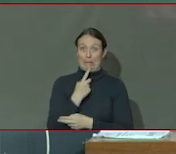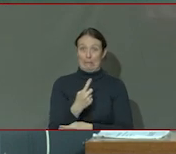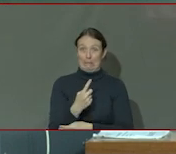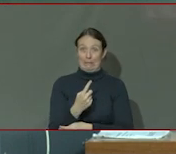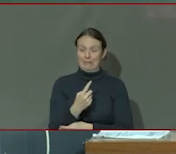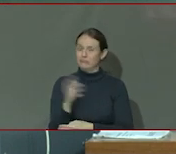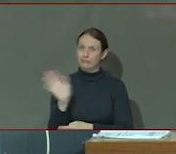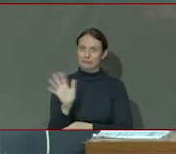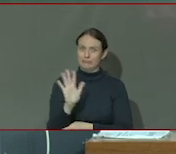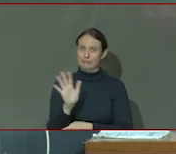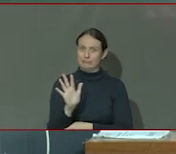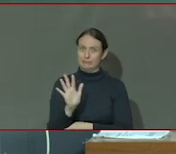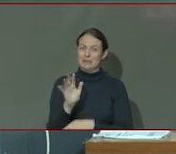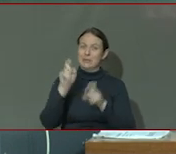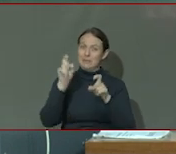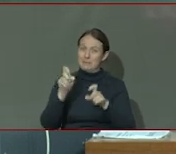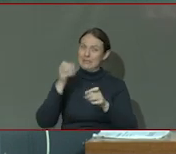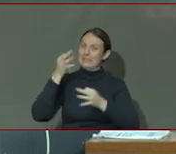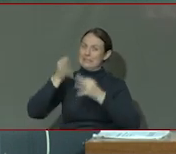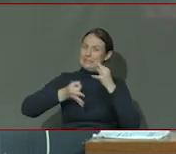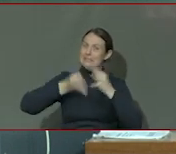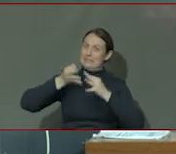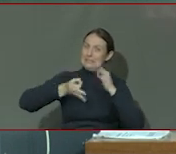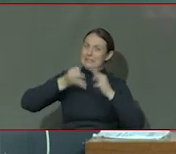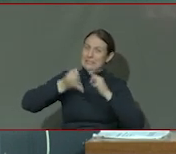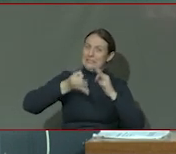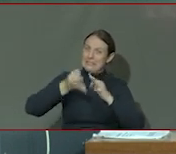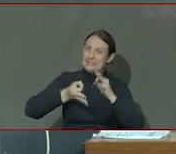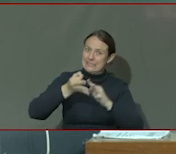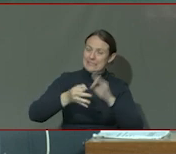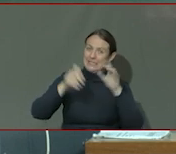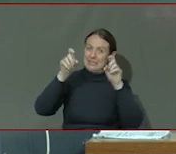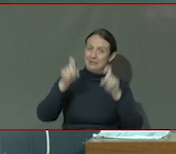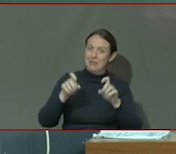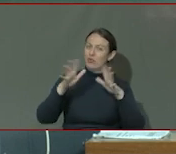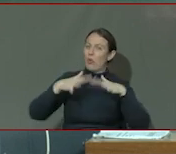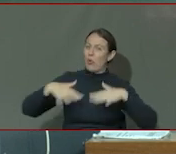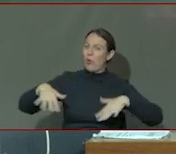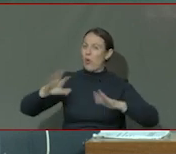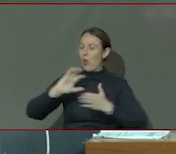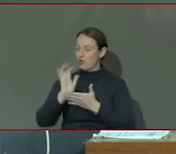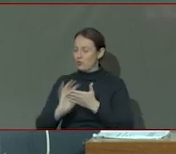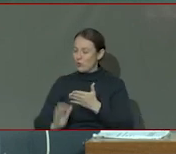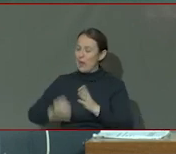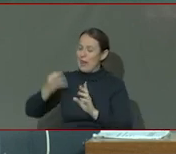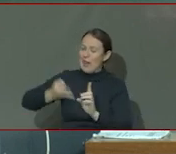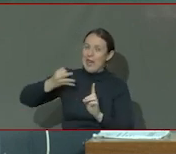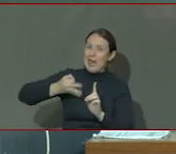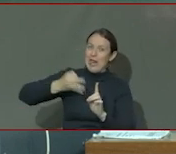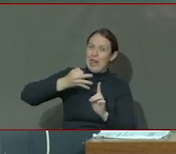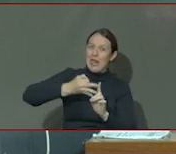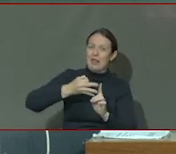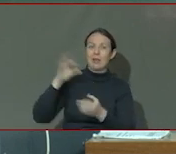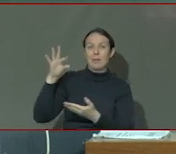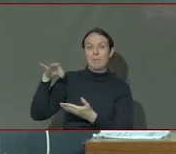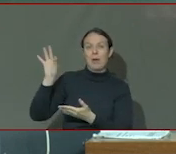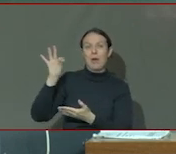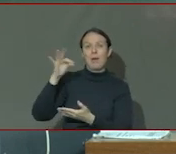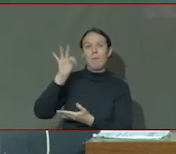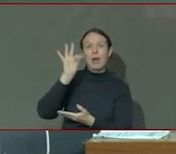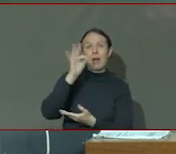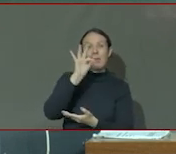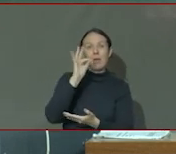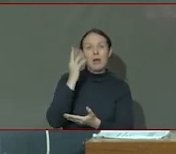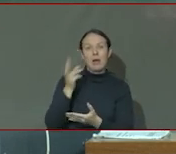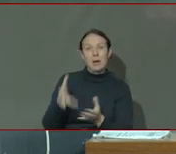point. You must speak a lot. You must tell the whole story, and that's where your marks come from, okay?